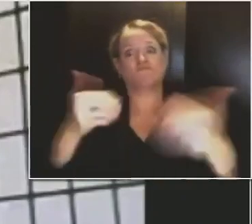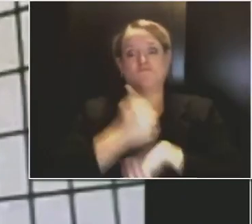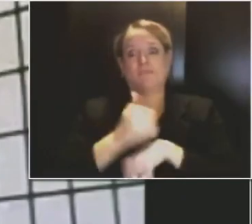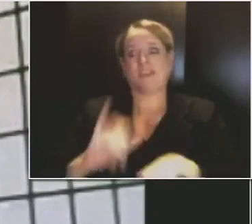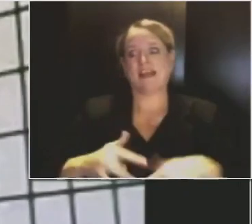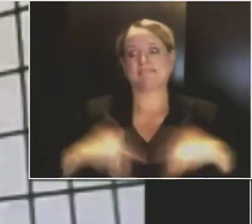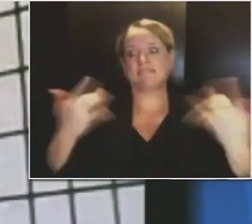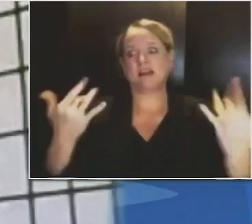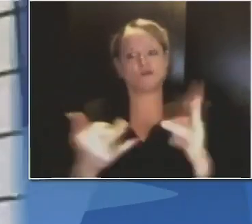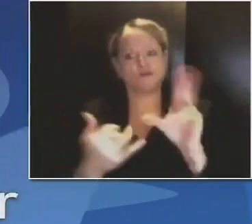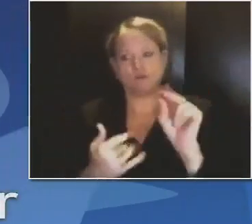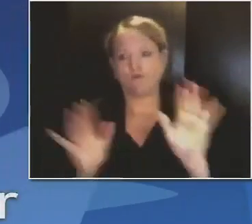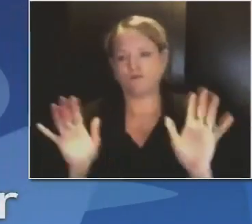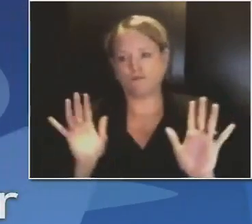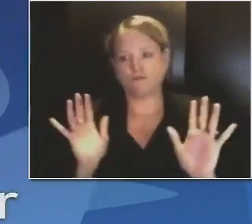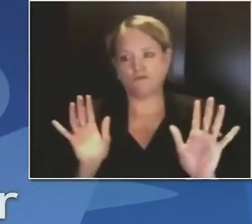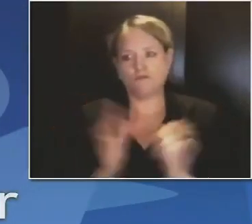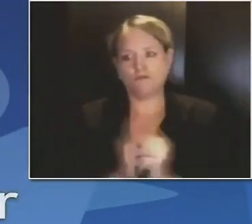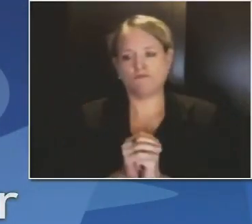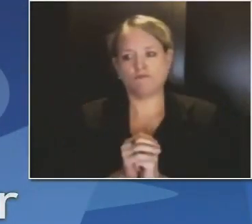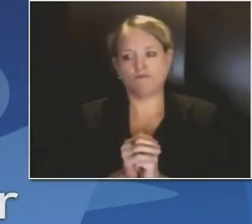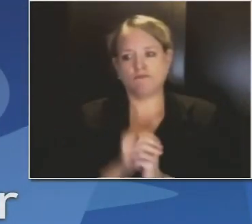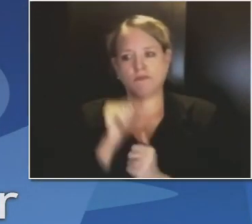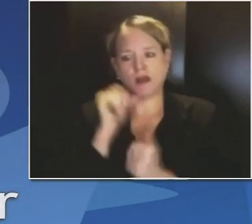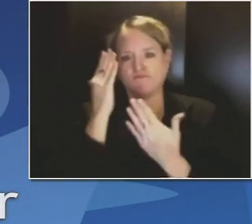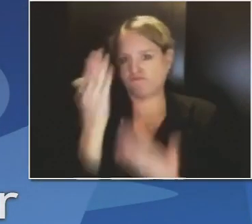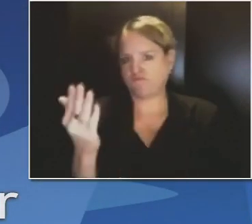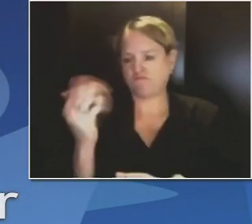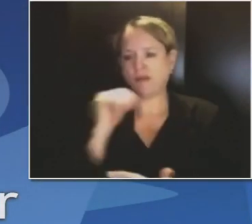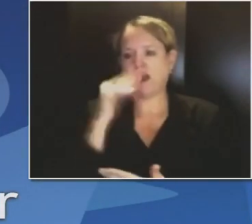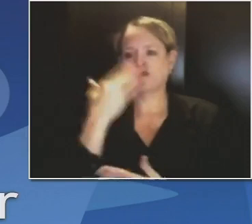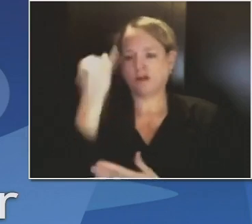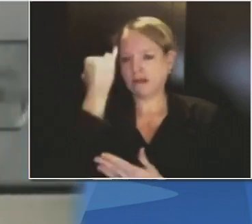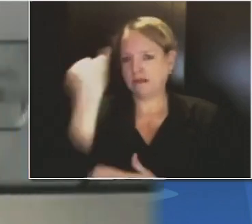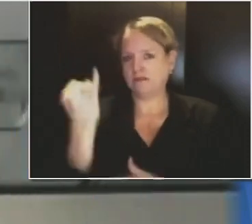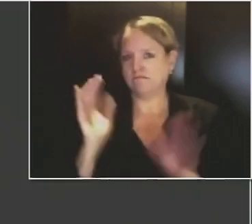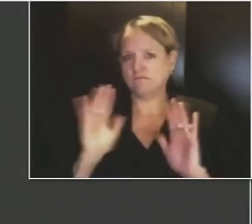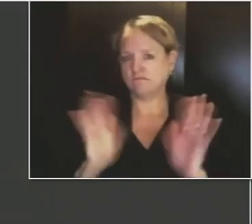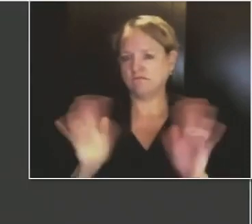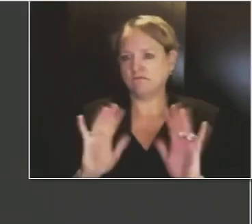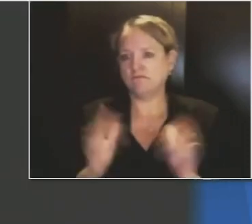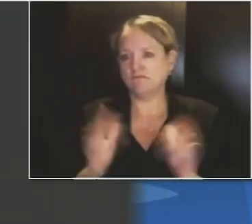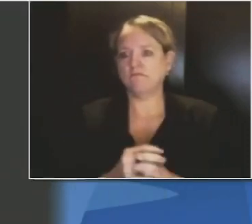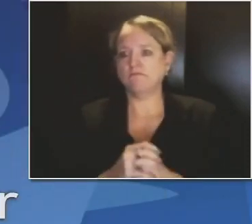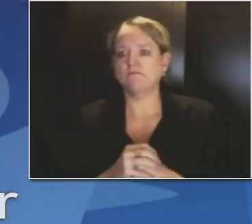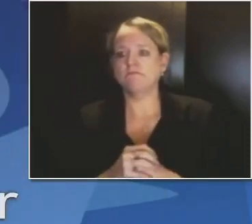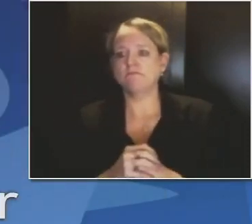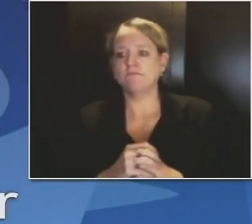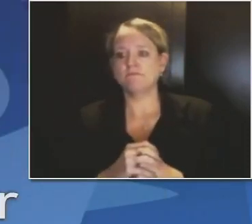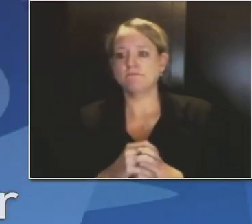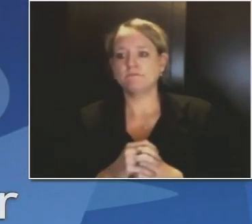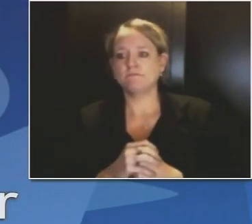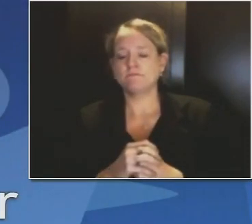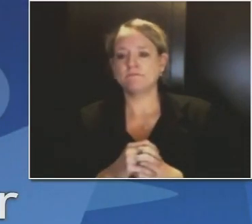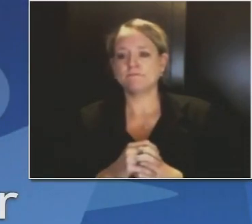All right, thank you both for that. Let's head to Mason Dowling from WAOW. Mason.